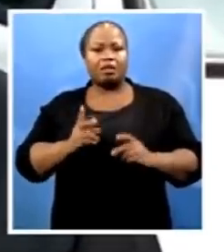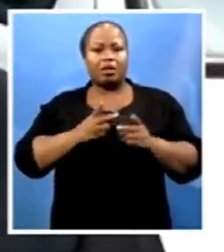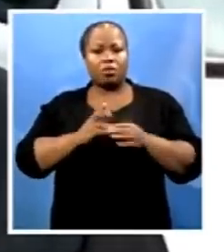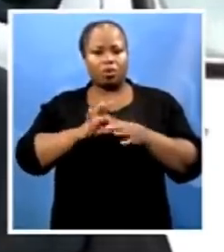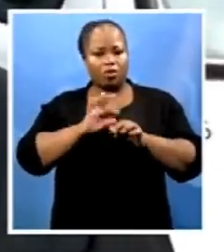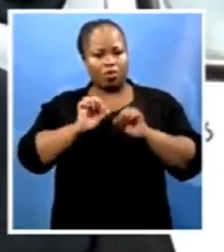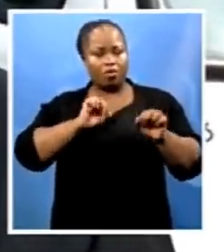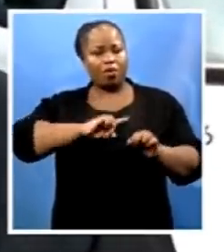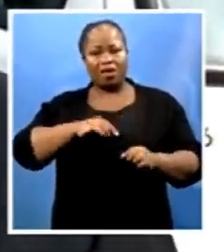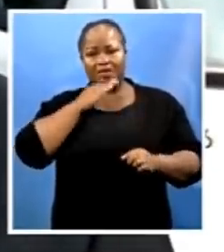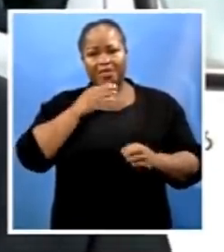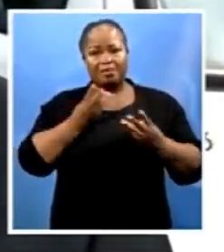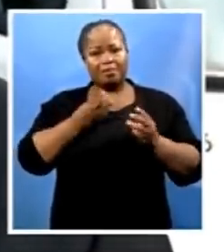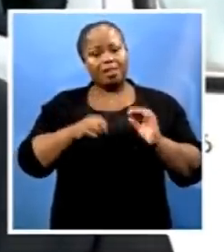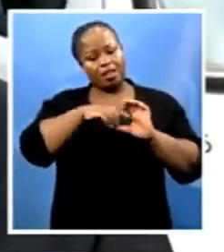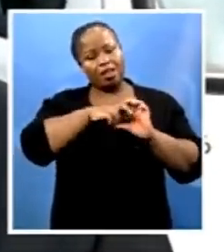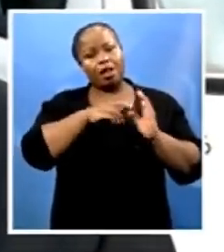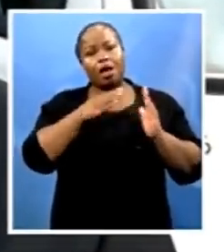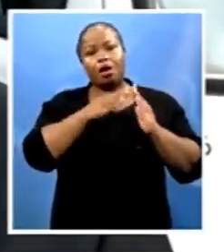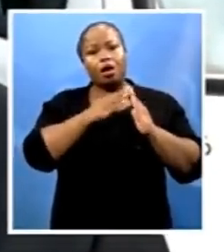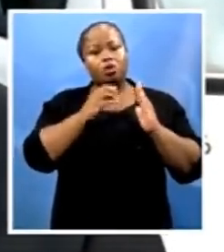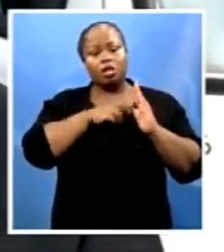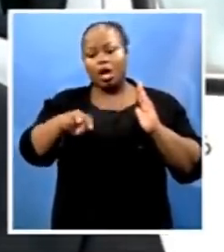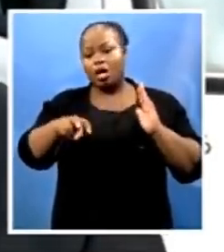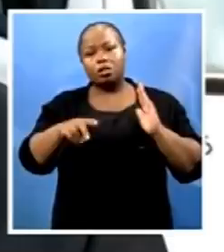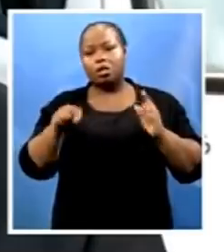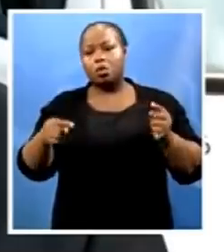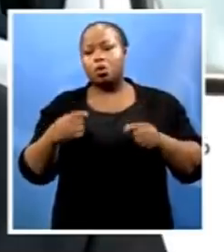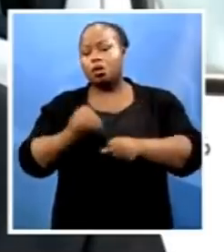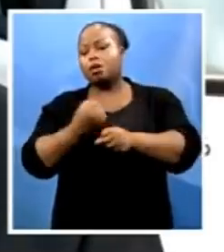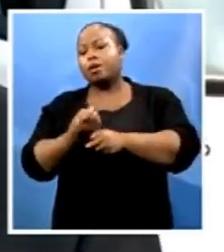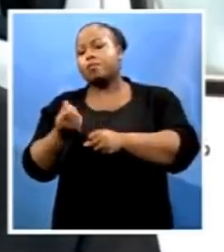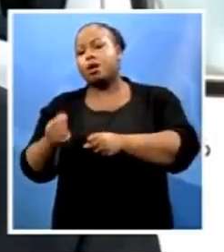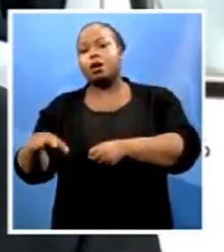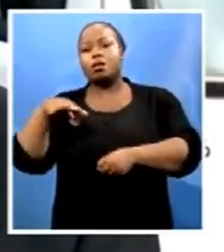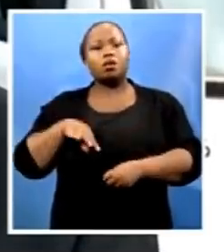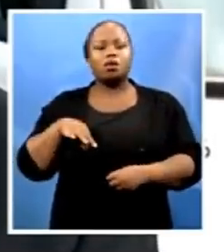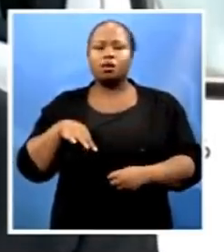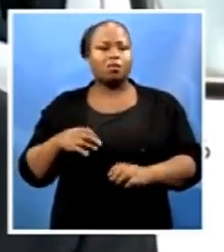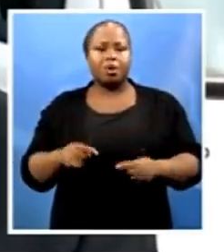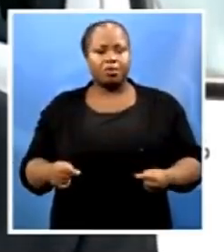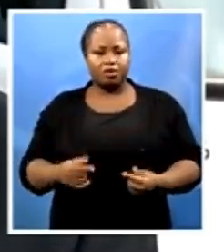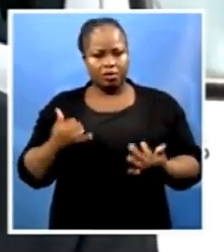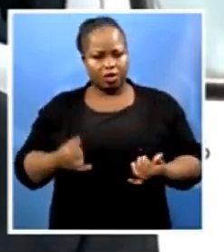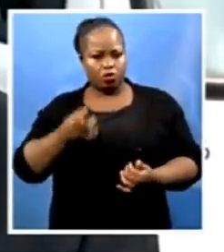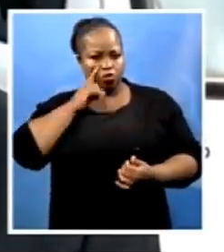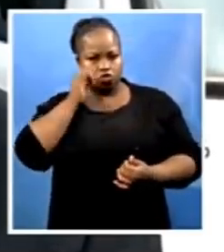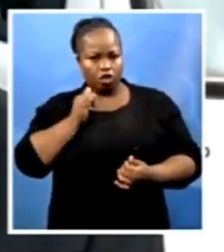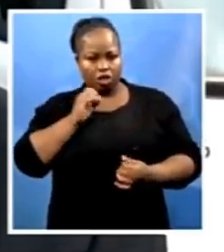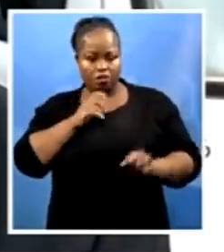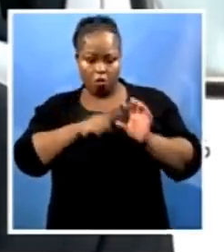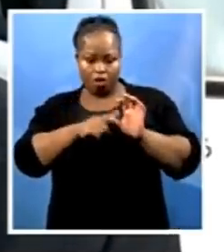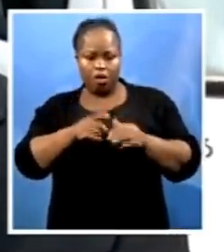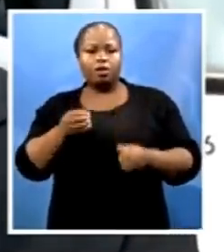and eke out a living. So we look at those aspects and then we provide food relief to those